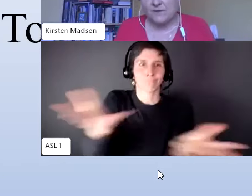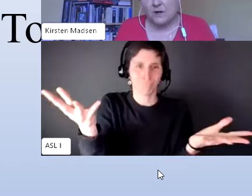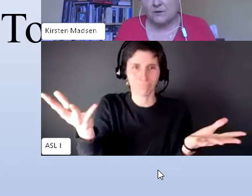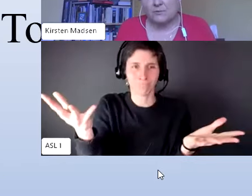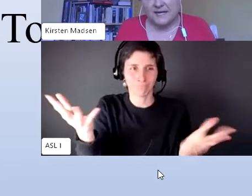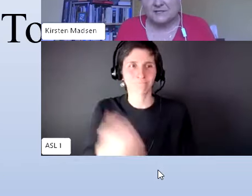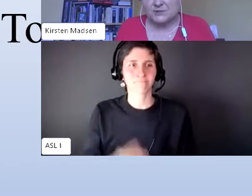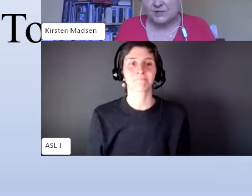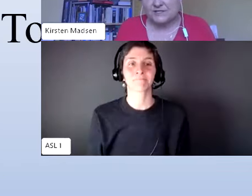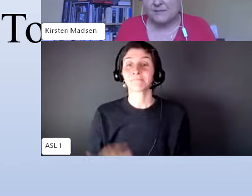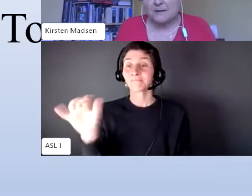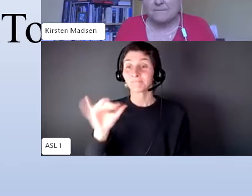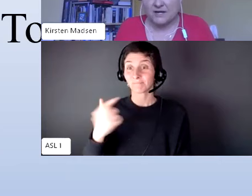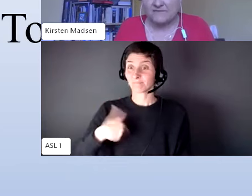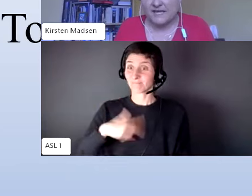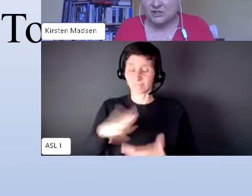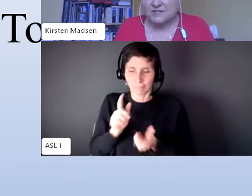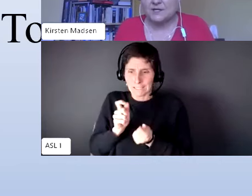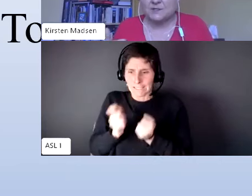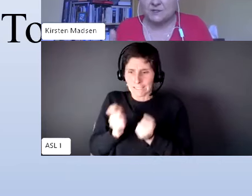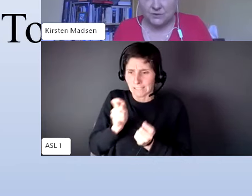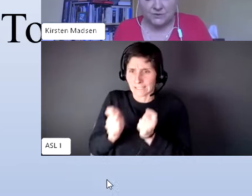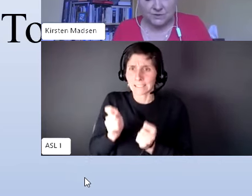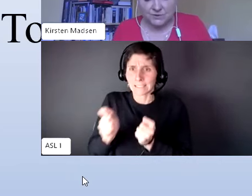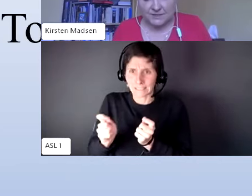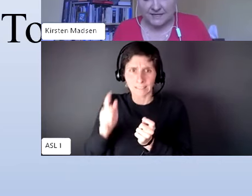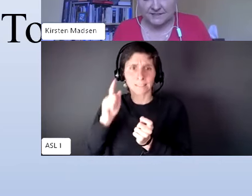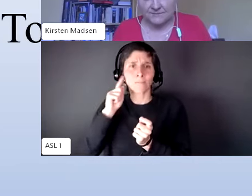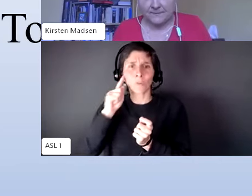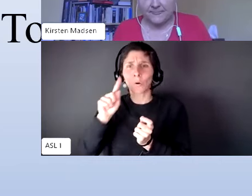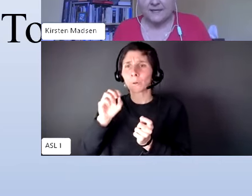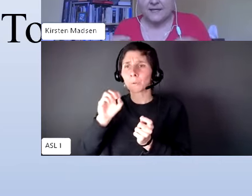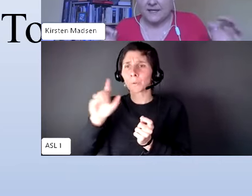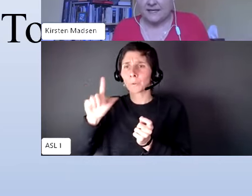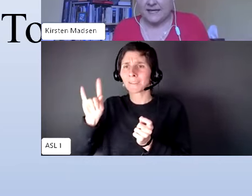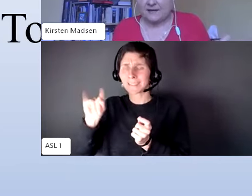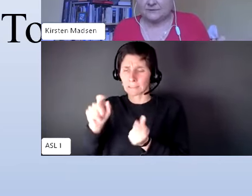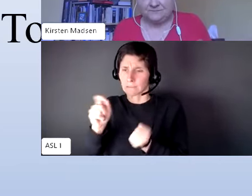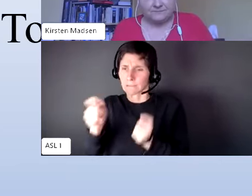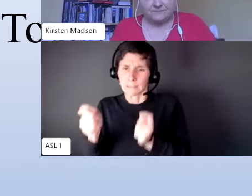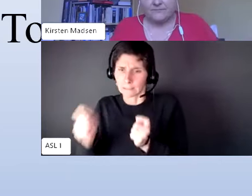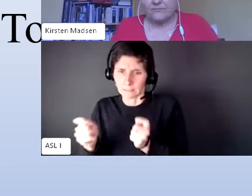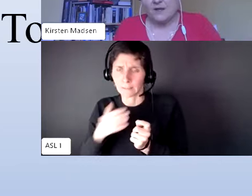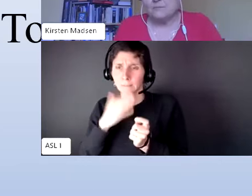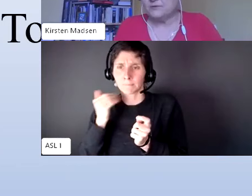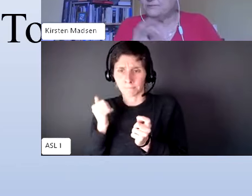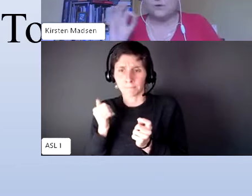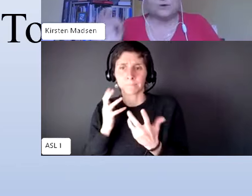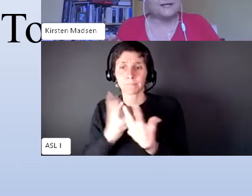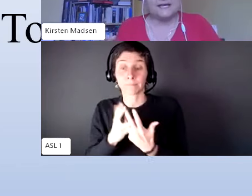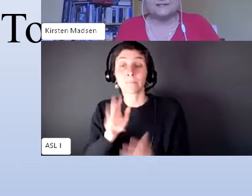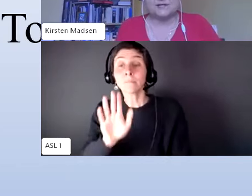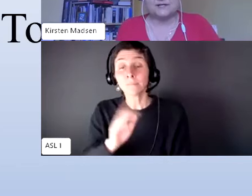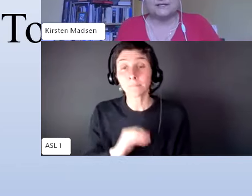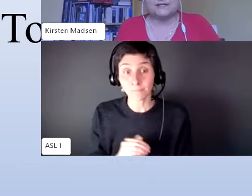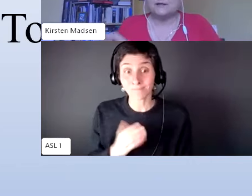we've already started to make modifications to the toolkit. Now, before we